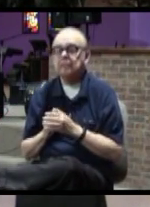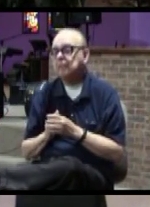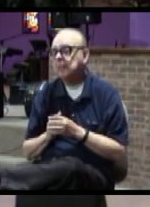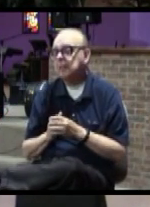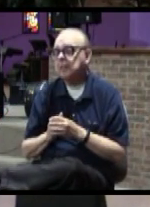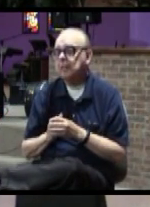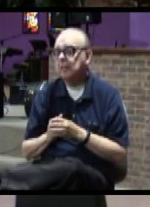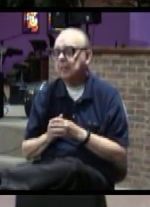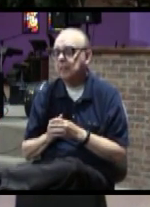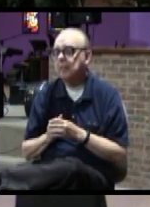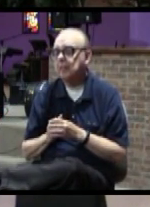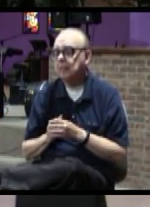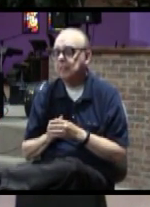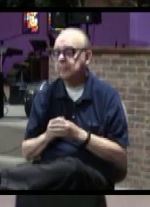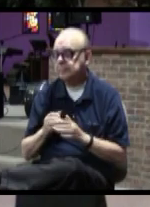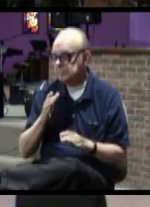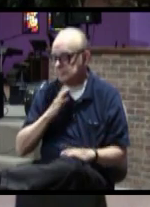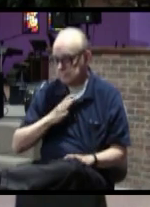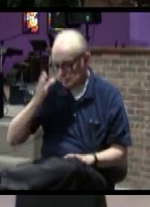that puzzle.